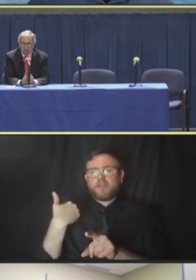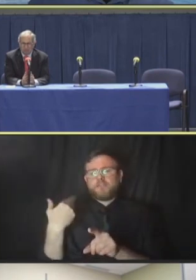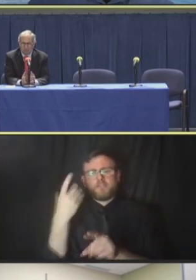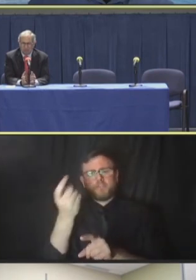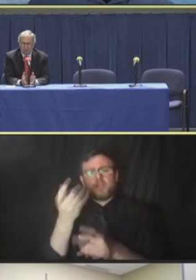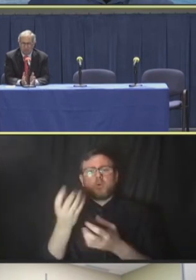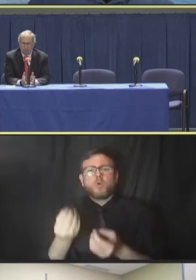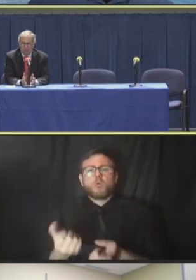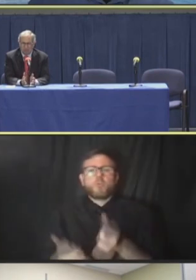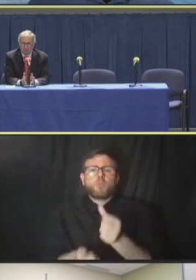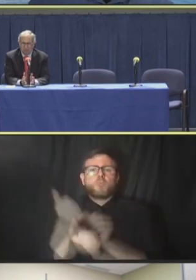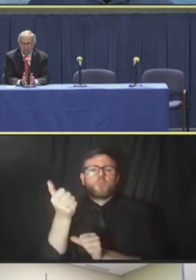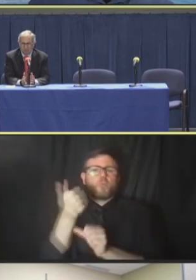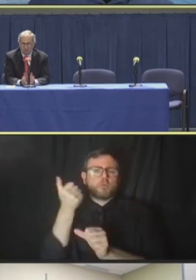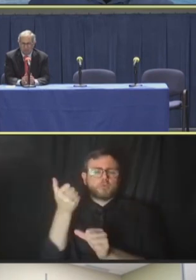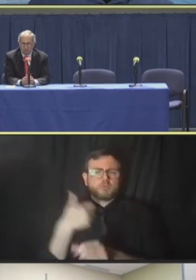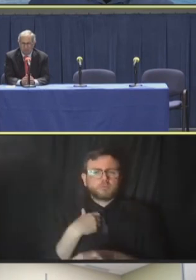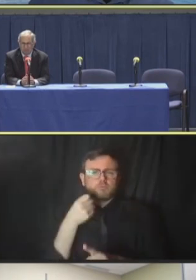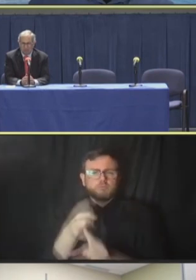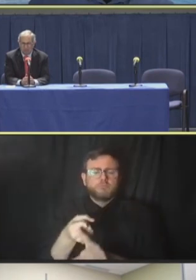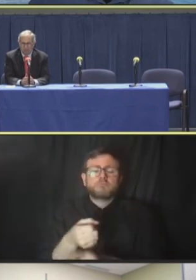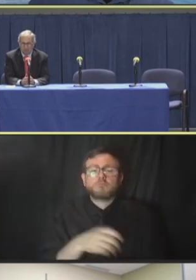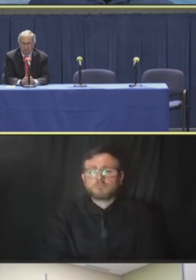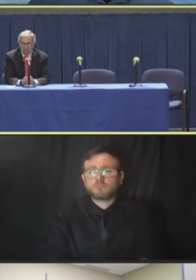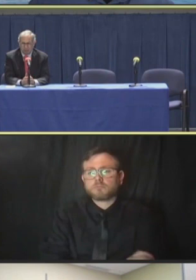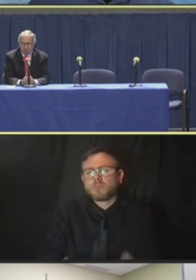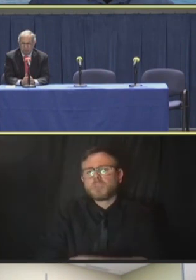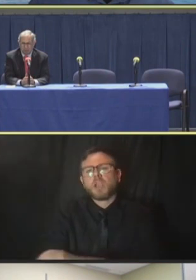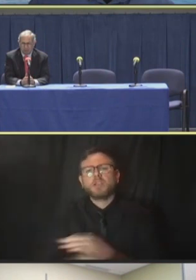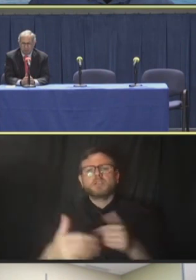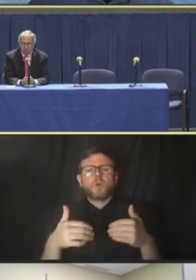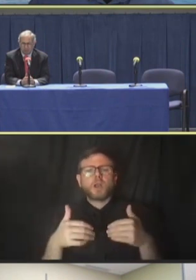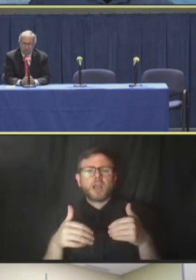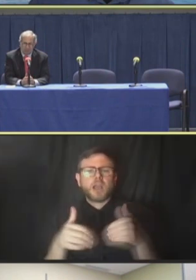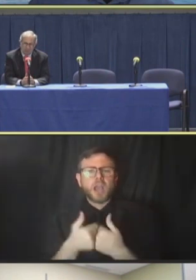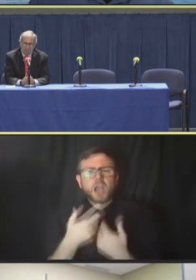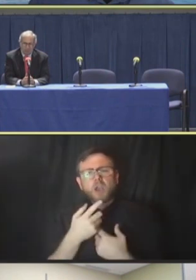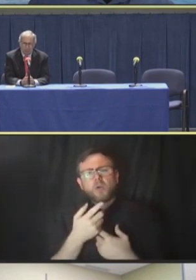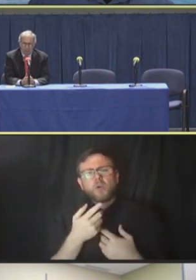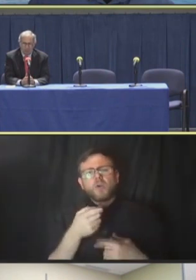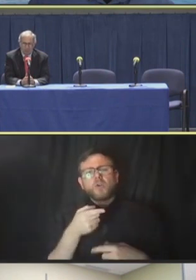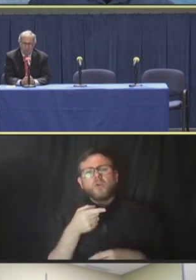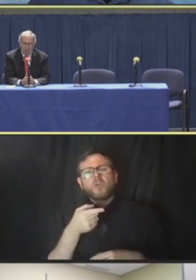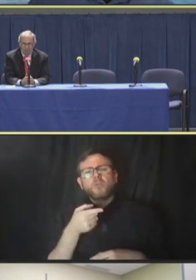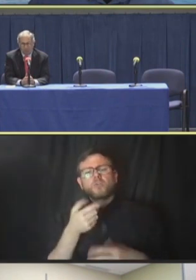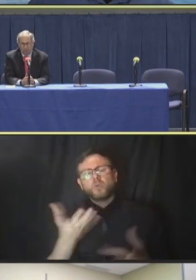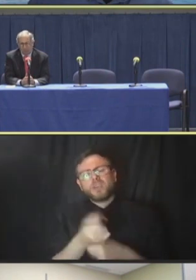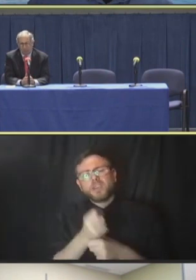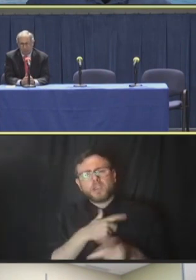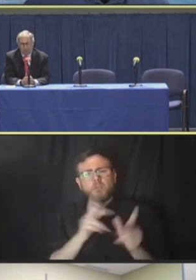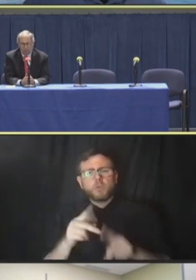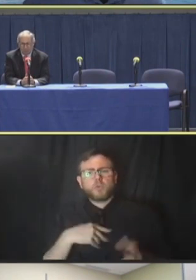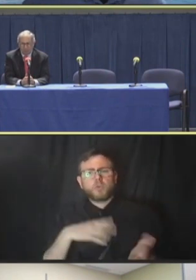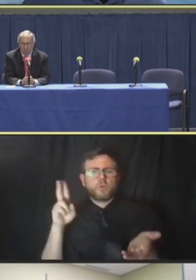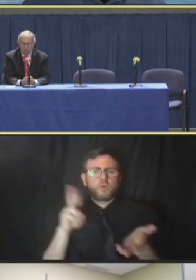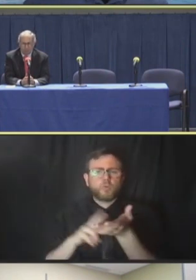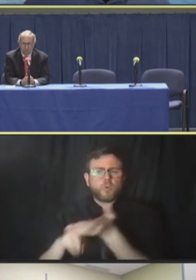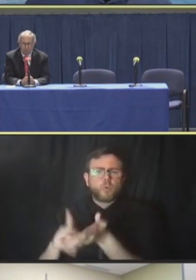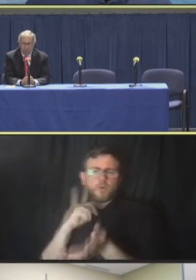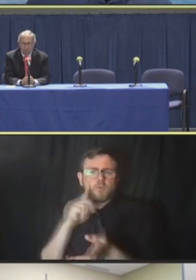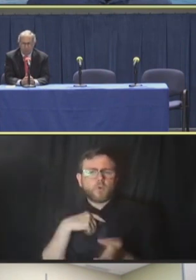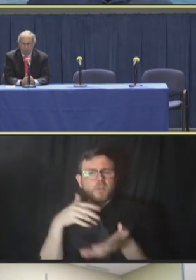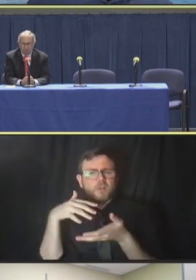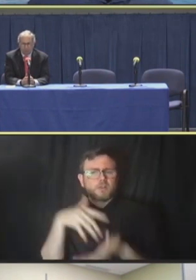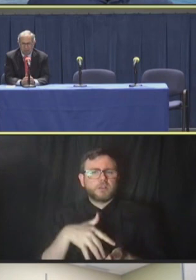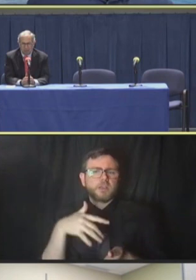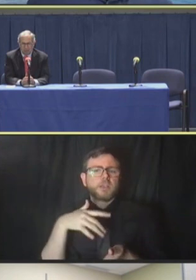the people that we enroll into studies are actually representing the community most impacted? And that requires a very different approach. We can't treat all